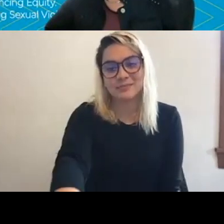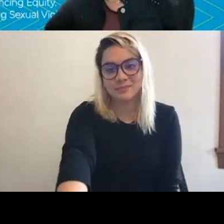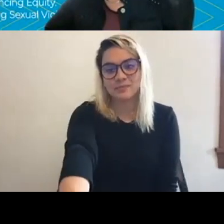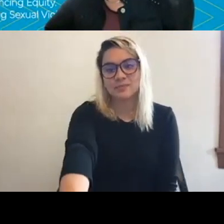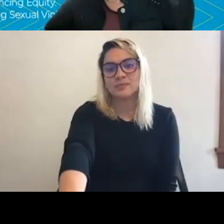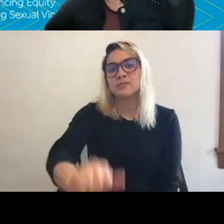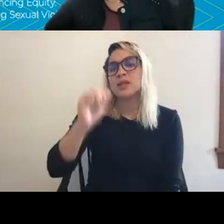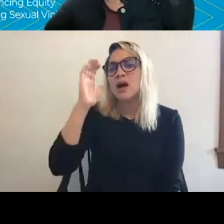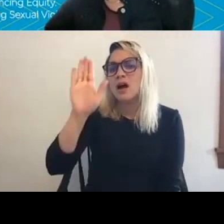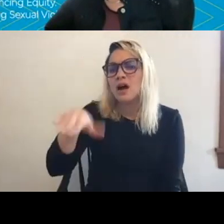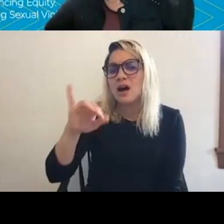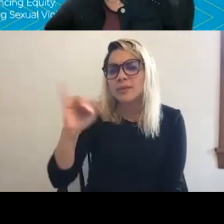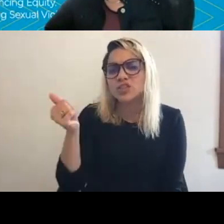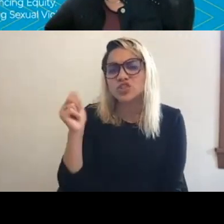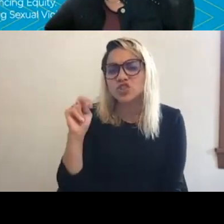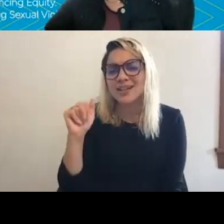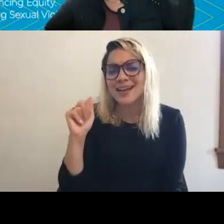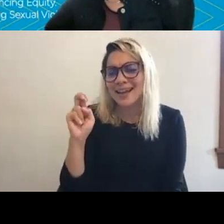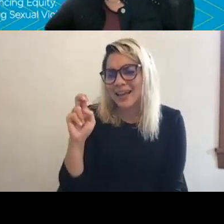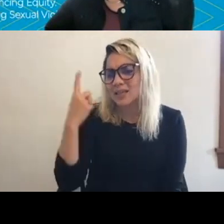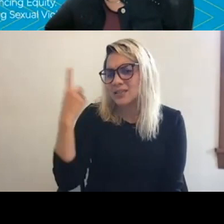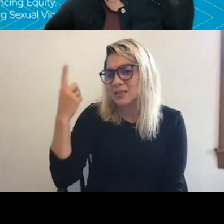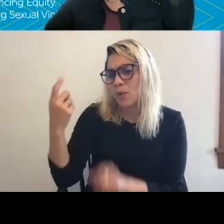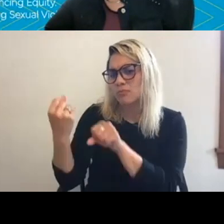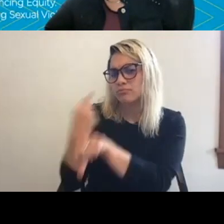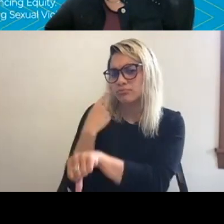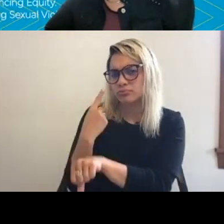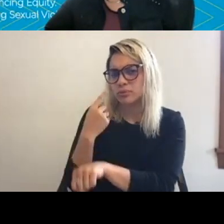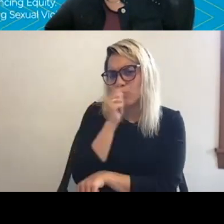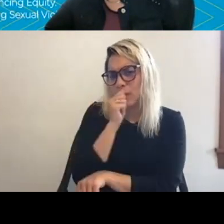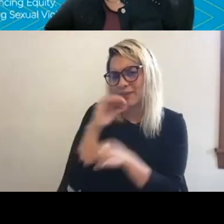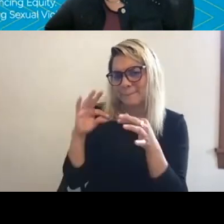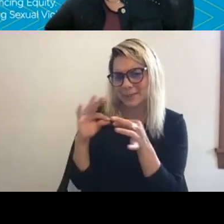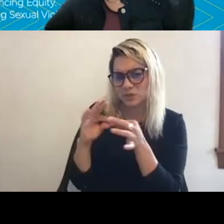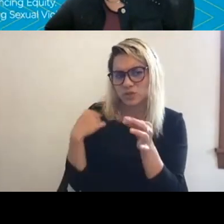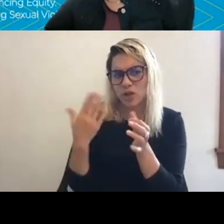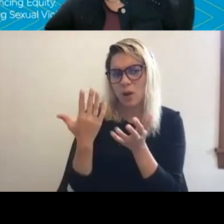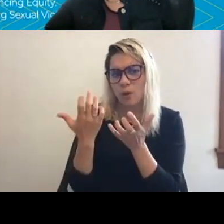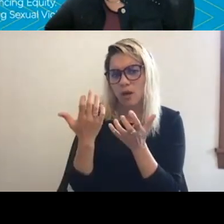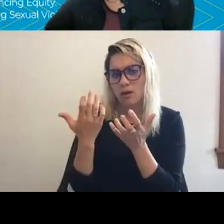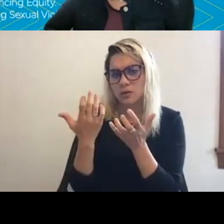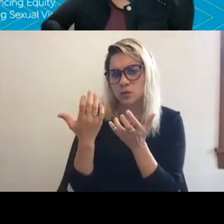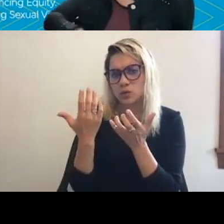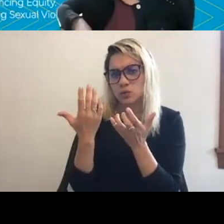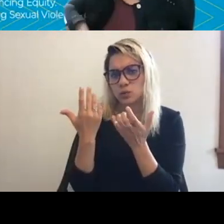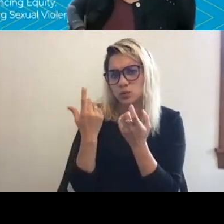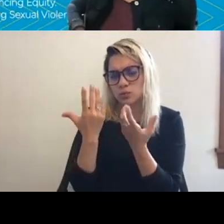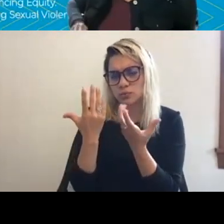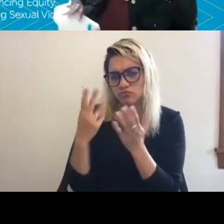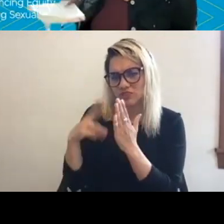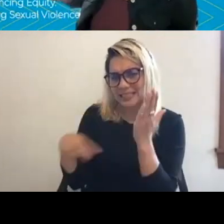a question someone sent me in a private chat, but just want to say it because I think it's useful for everyone. So they